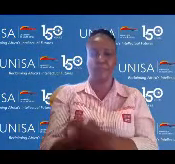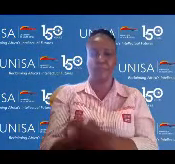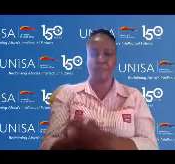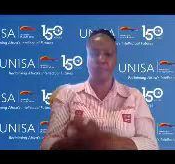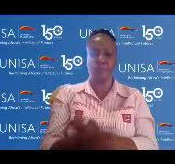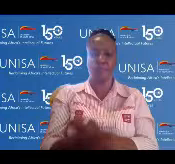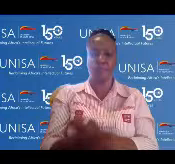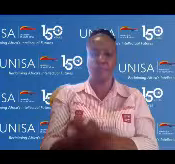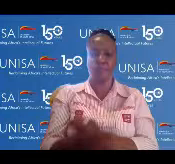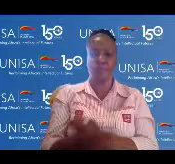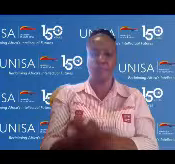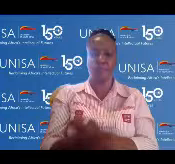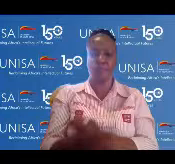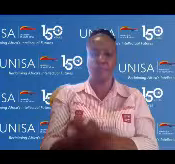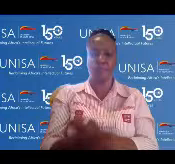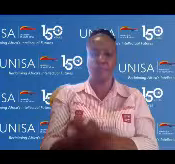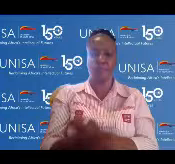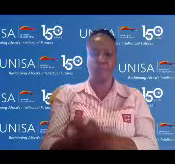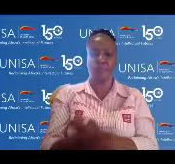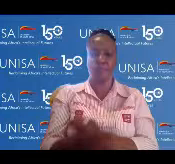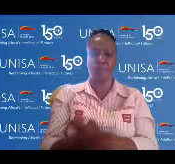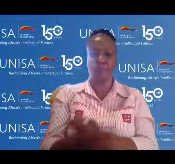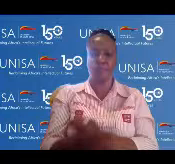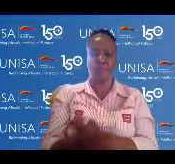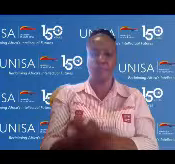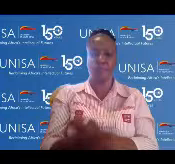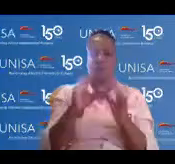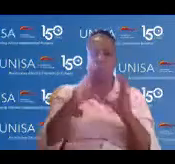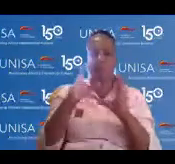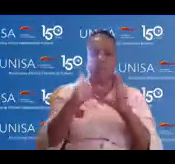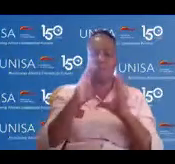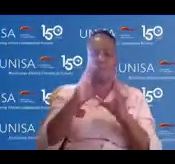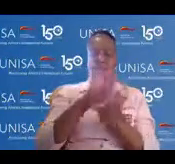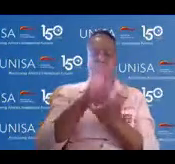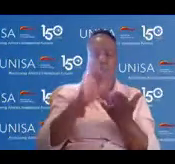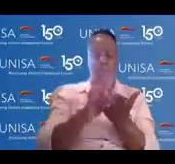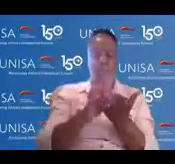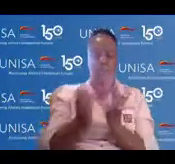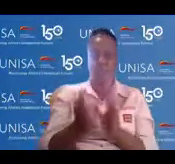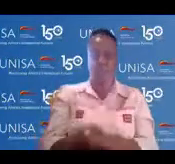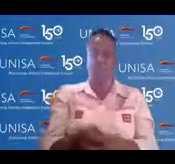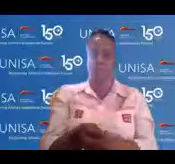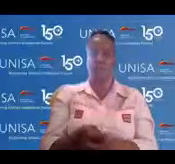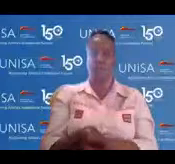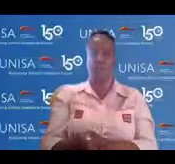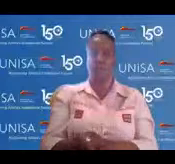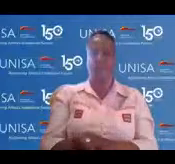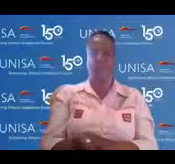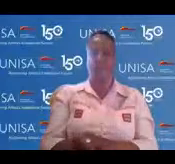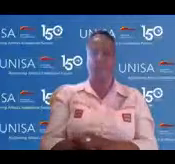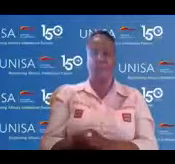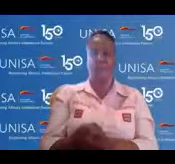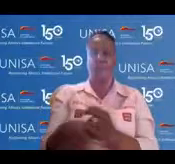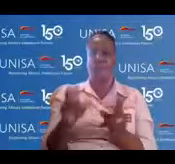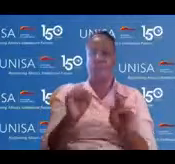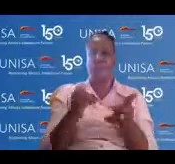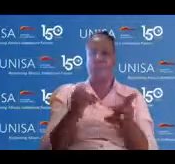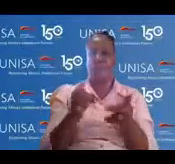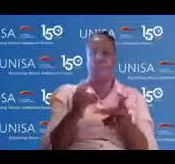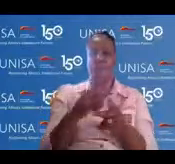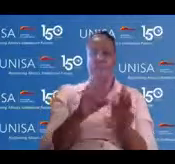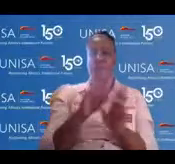from the UNISA Student Communication Center, which we normally refer it